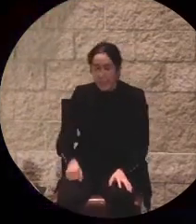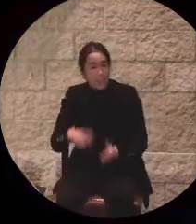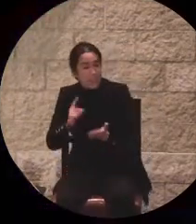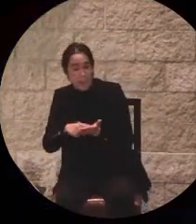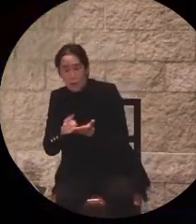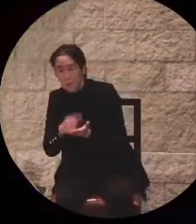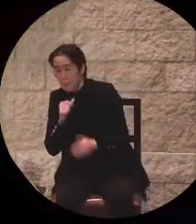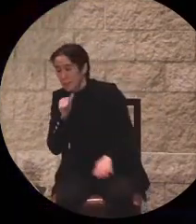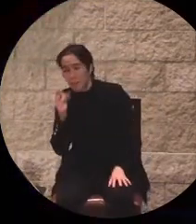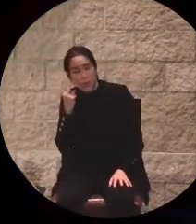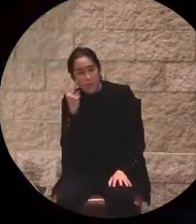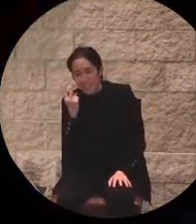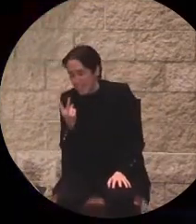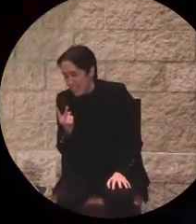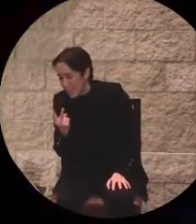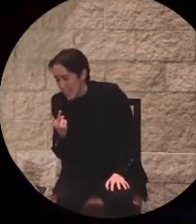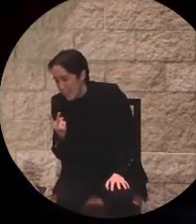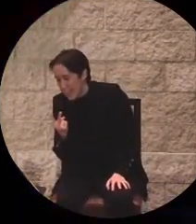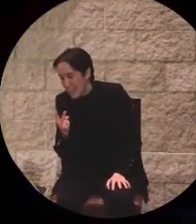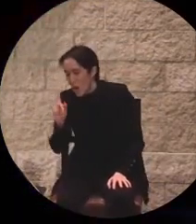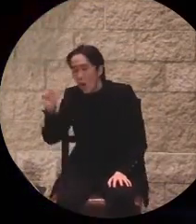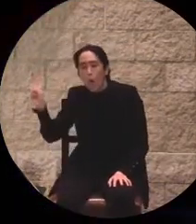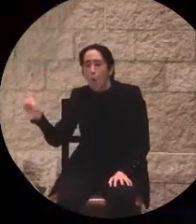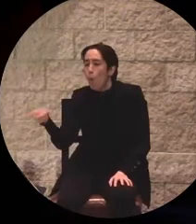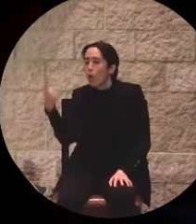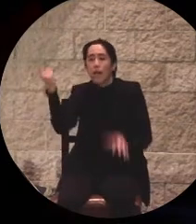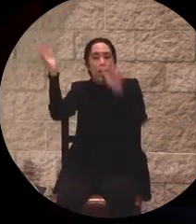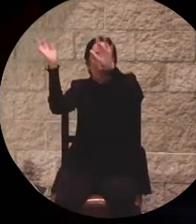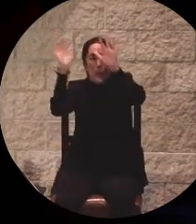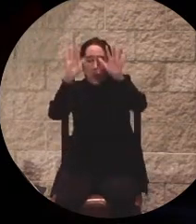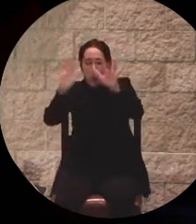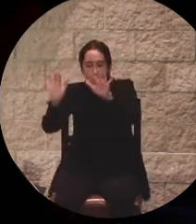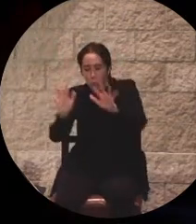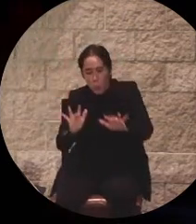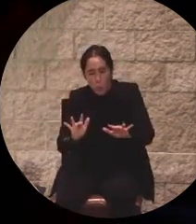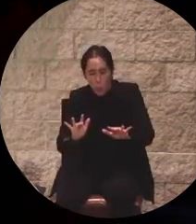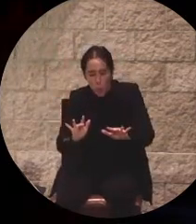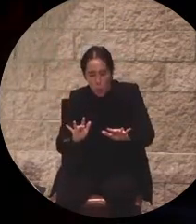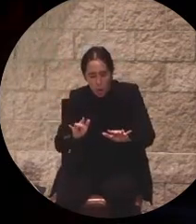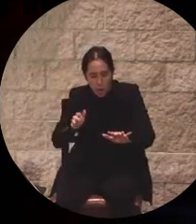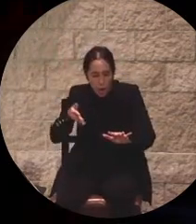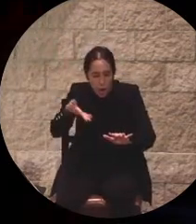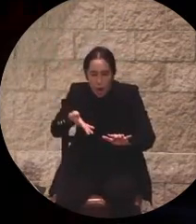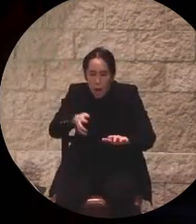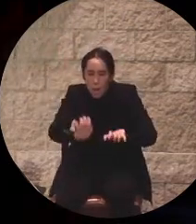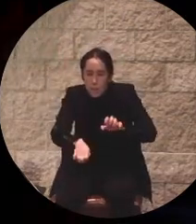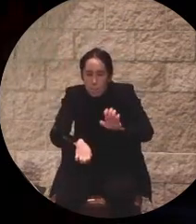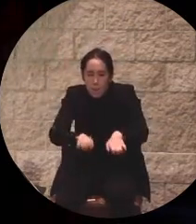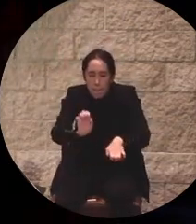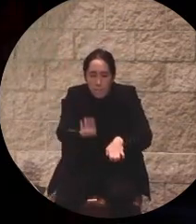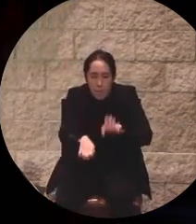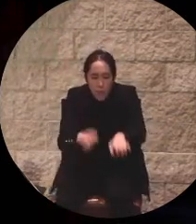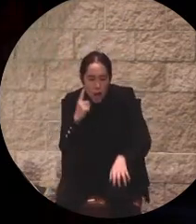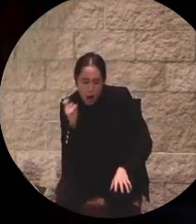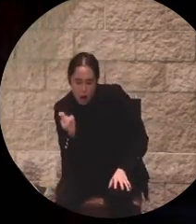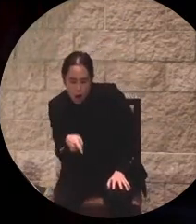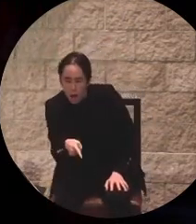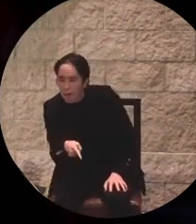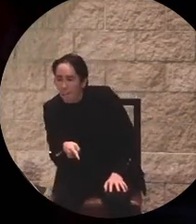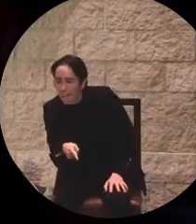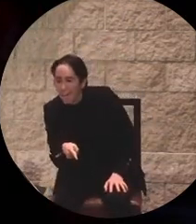If we don't meet them face to face, we can always spot their